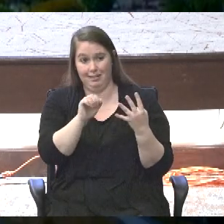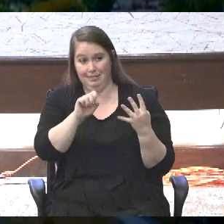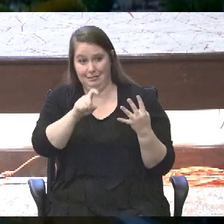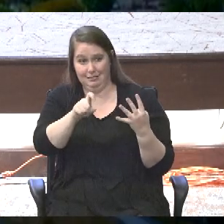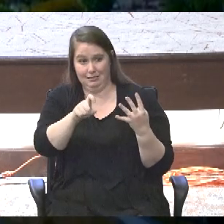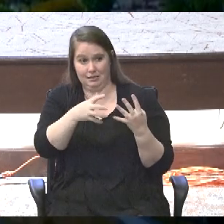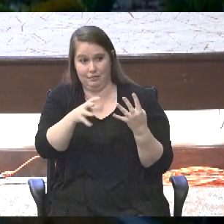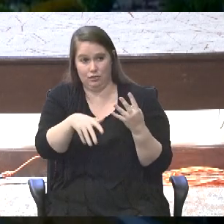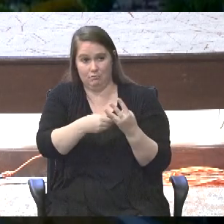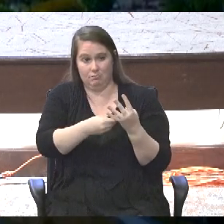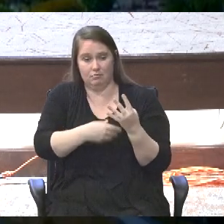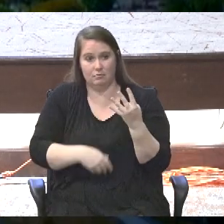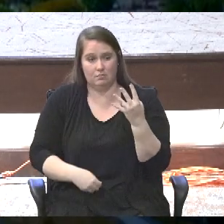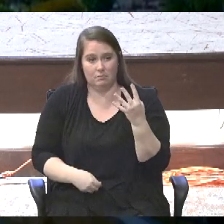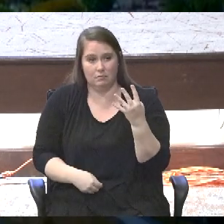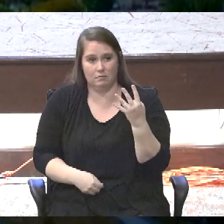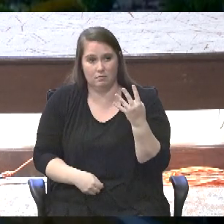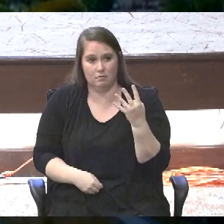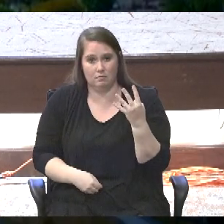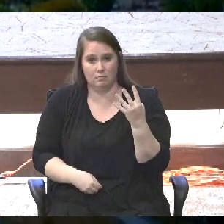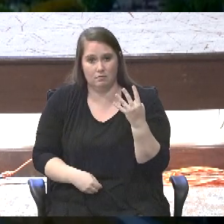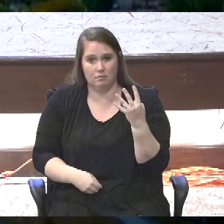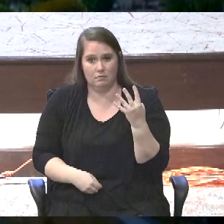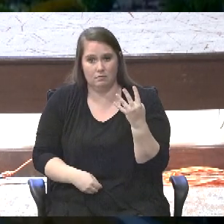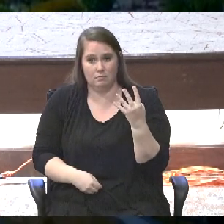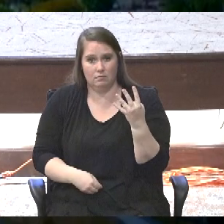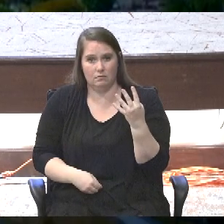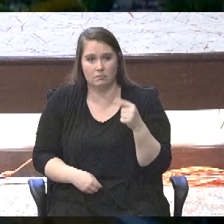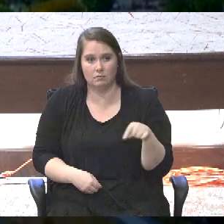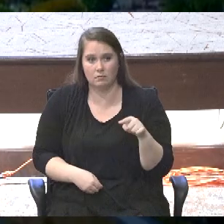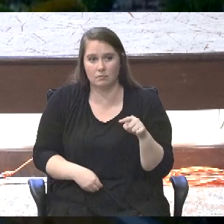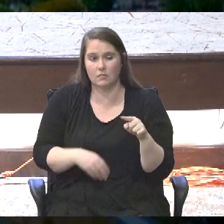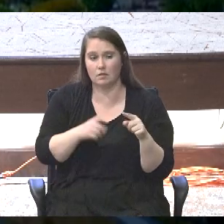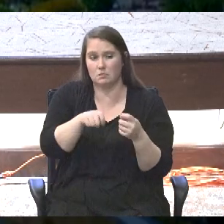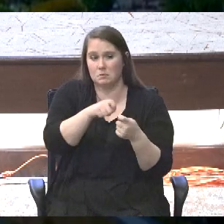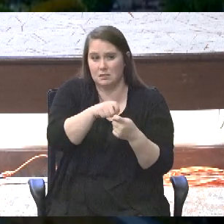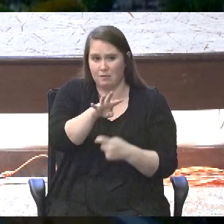$5 million one? Or are you going to comment on that one too? 53?